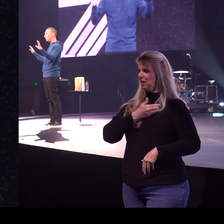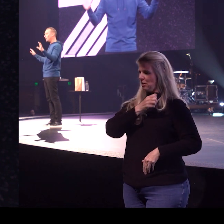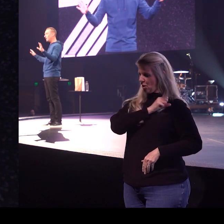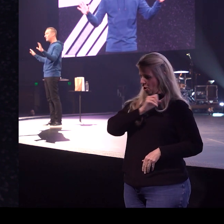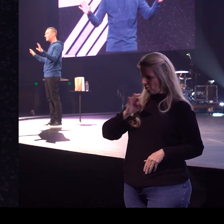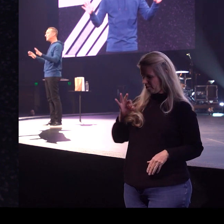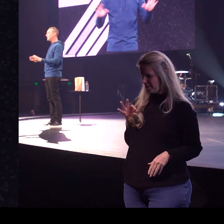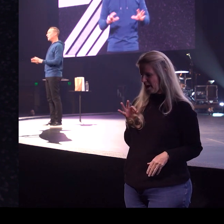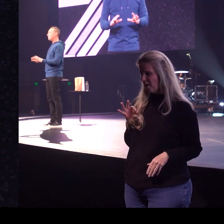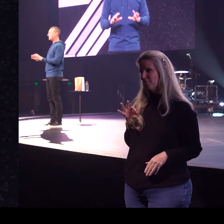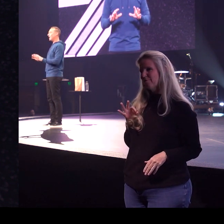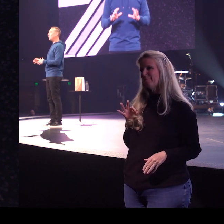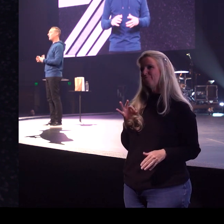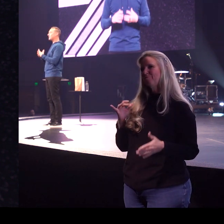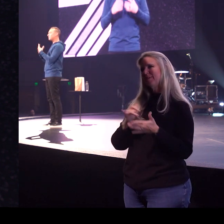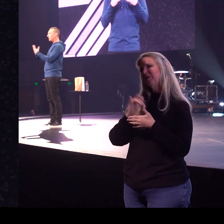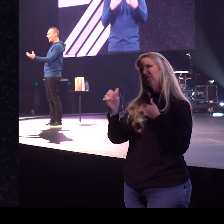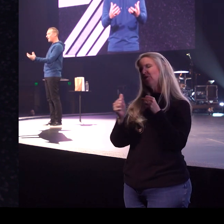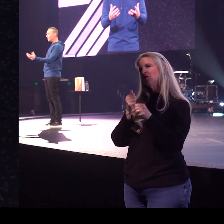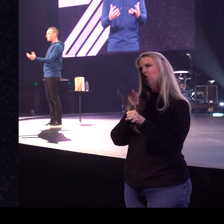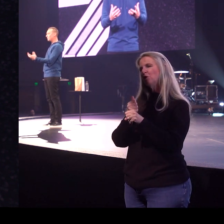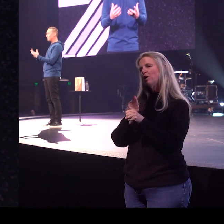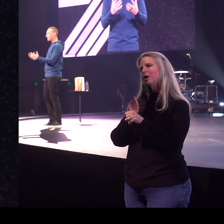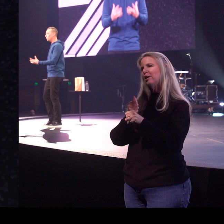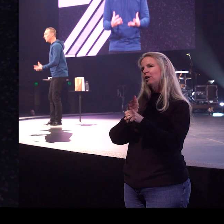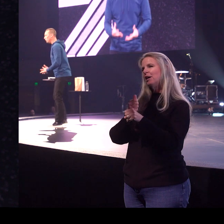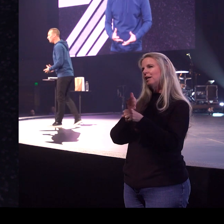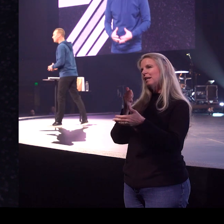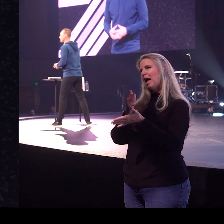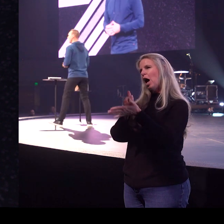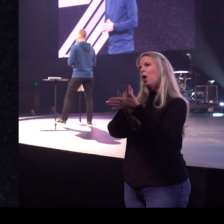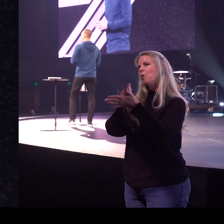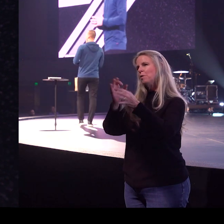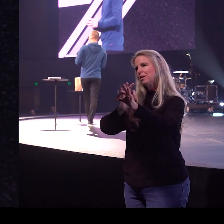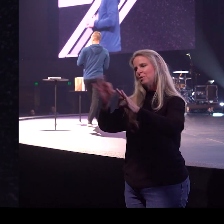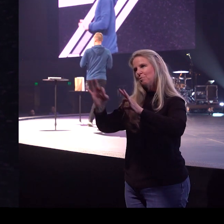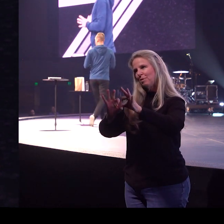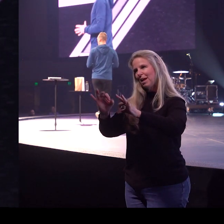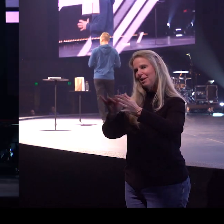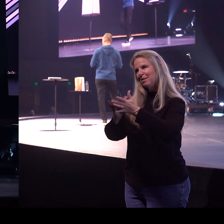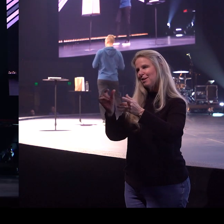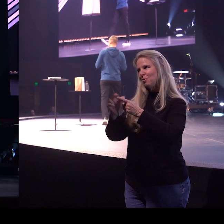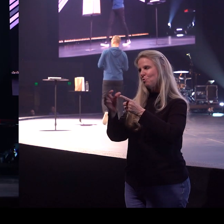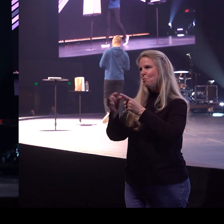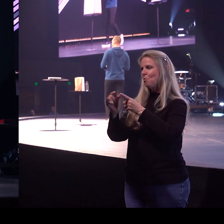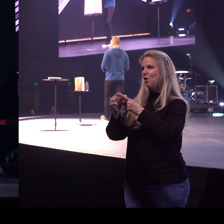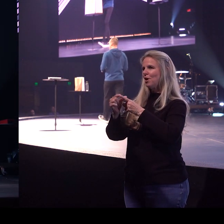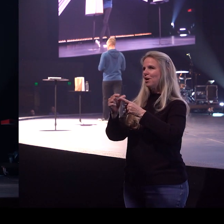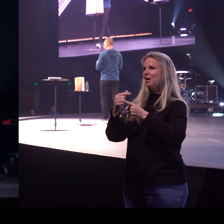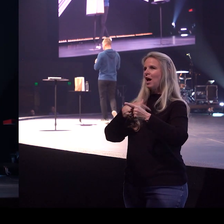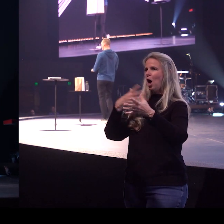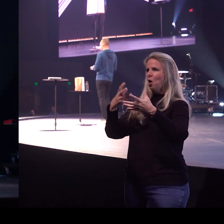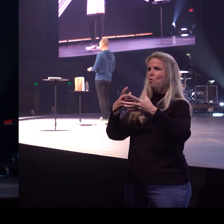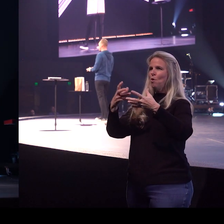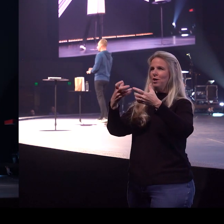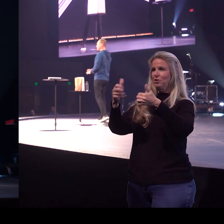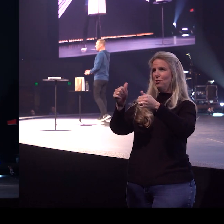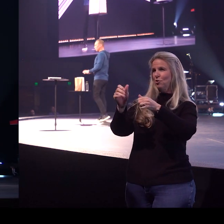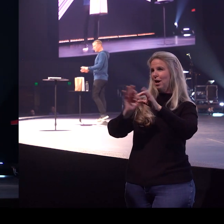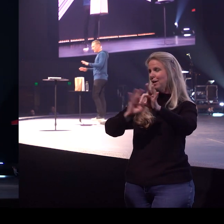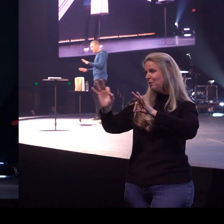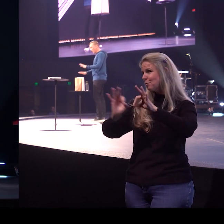that one word is, but to help explain this word, I want to try to explain the